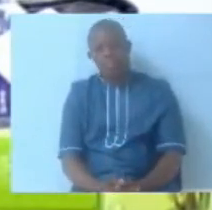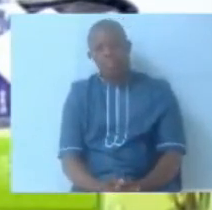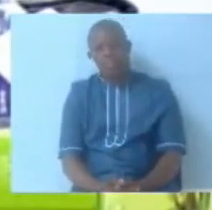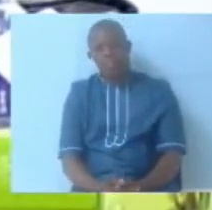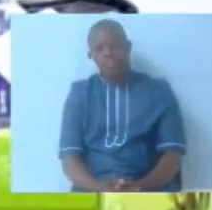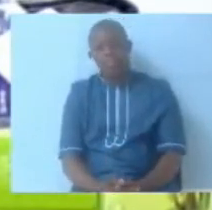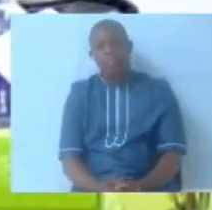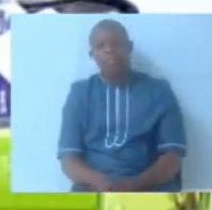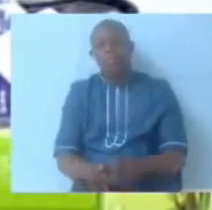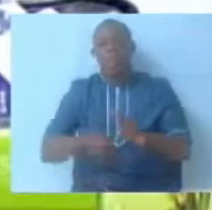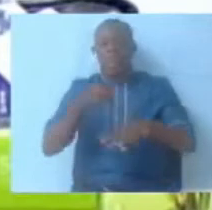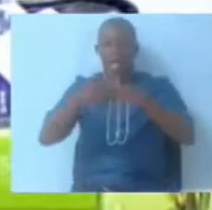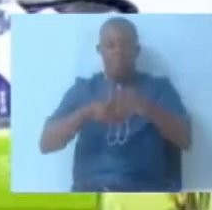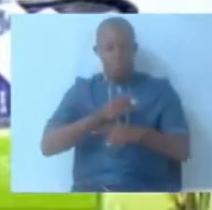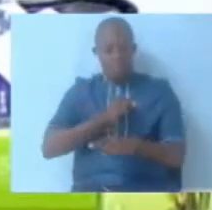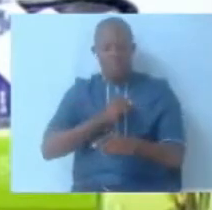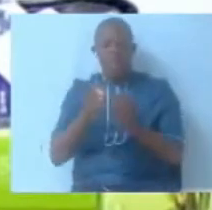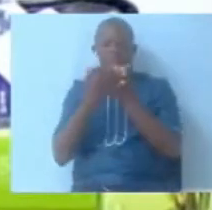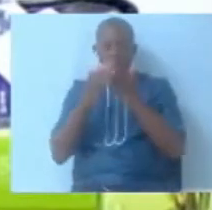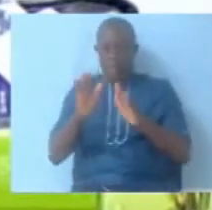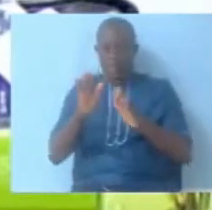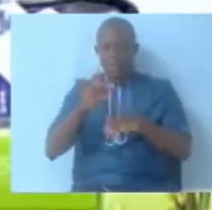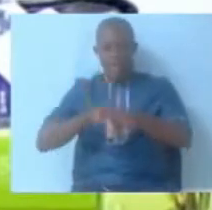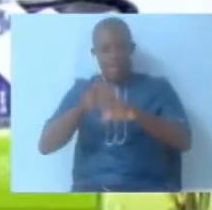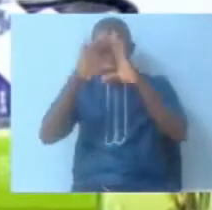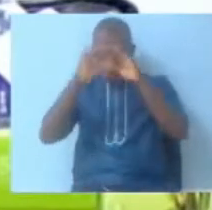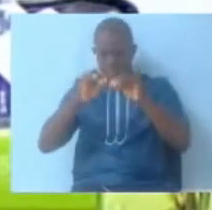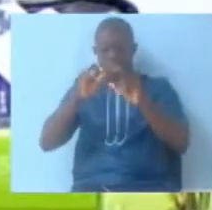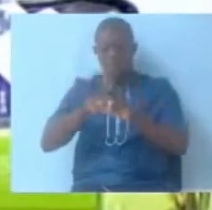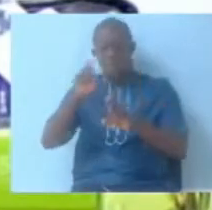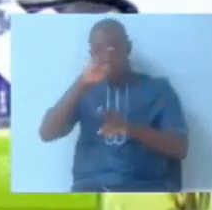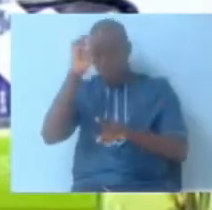end of her term, she decided to stay on contract.